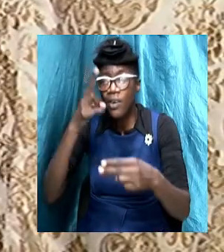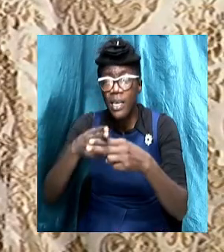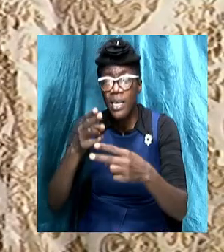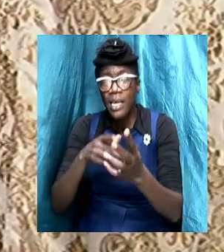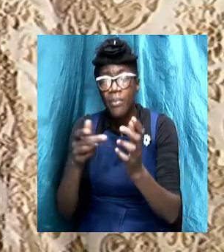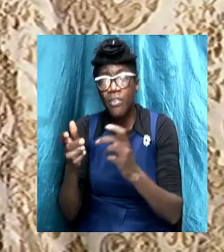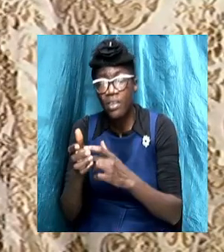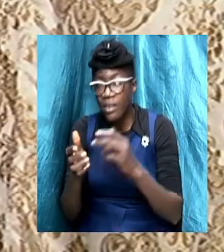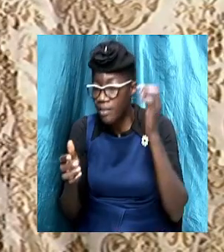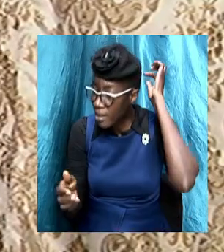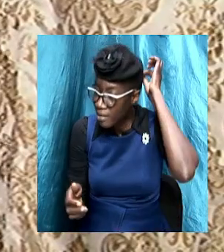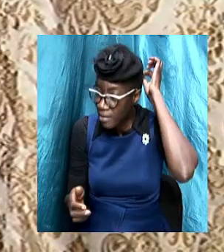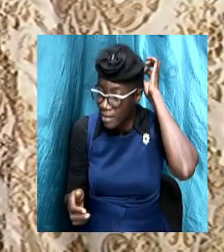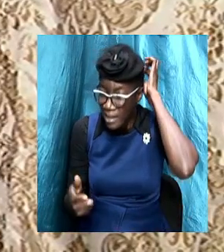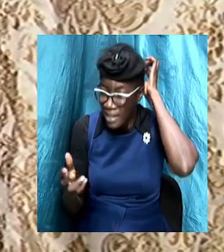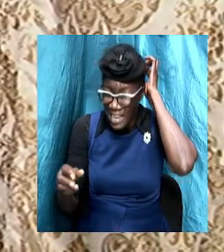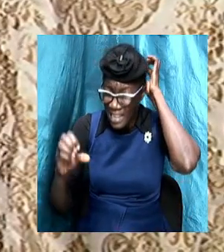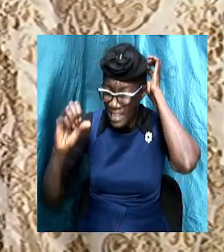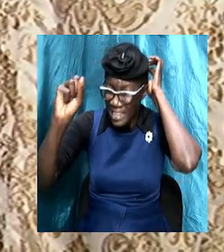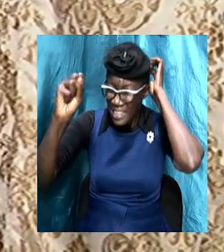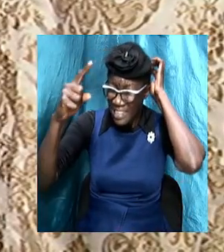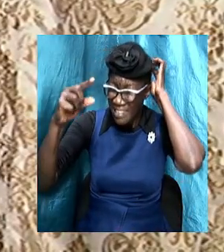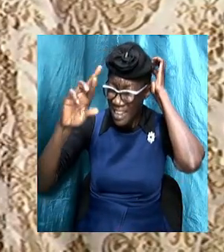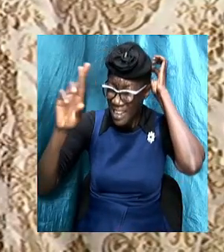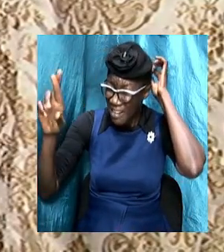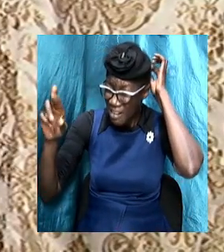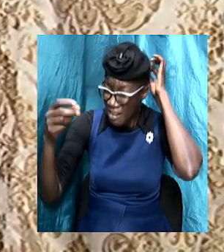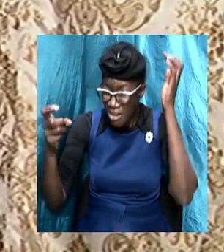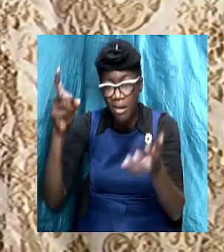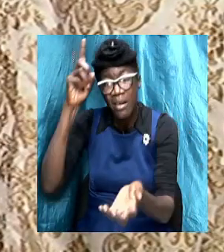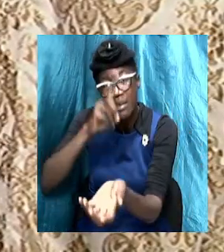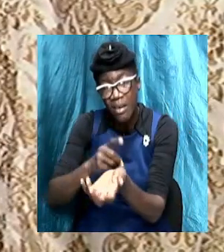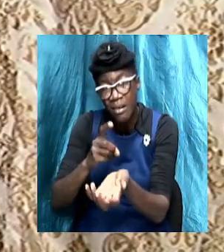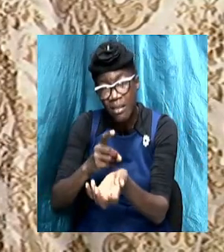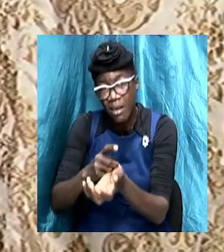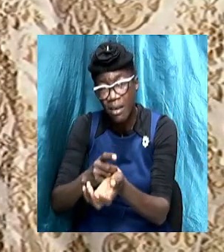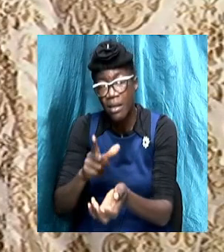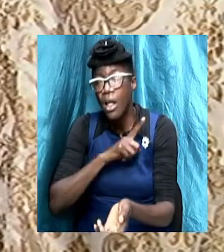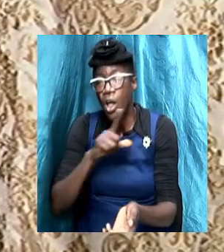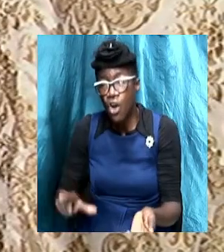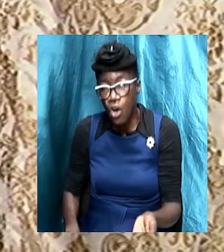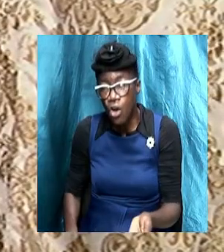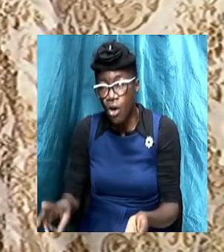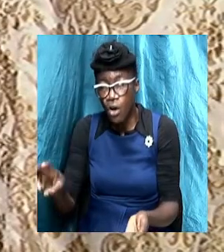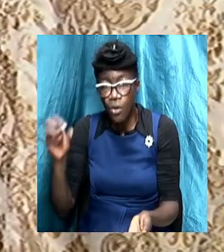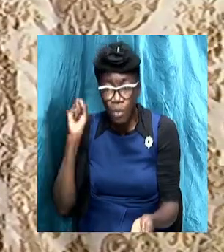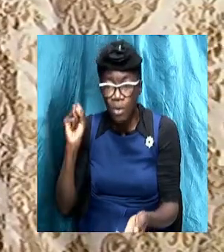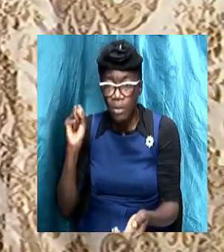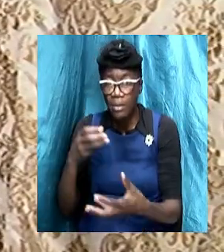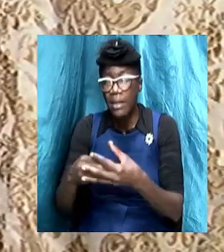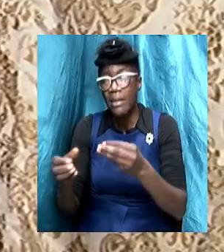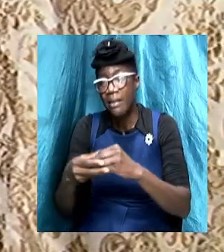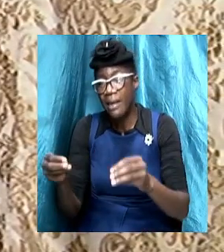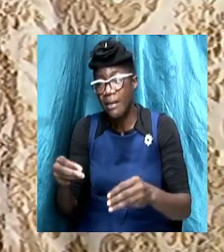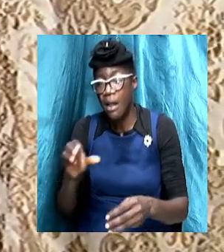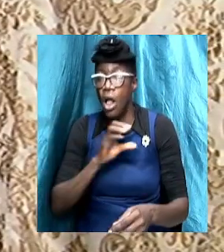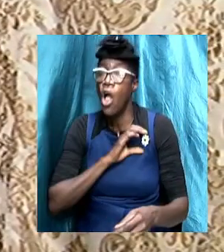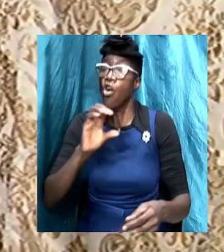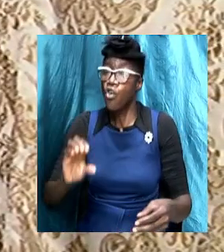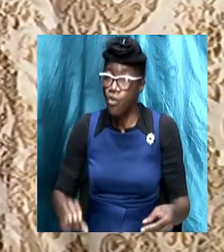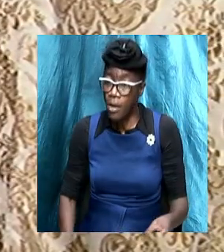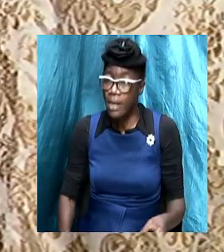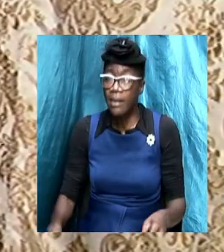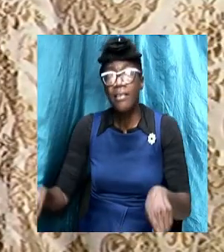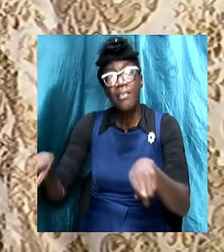like you can say, sir or doctor. Lord was a title. Also, Christ is also a title.